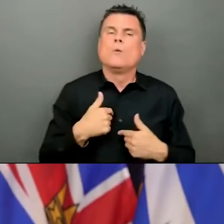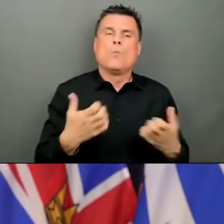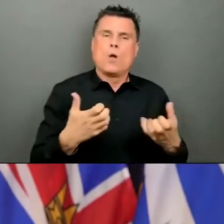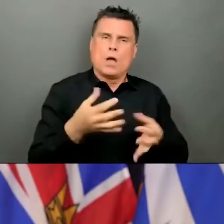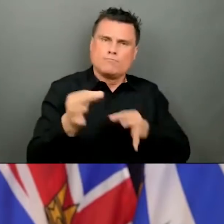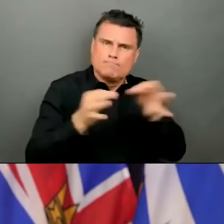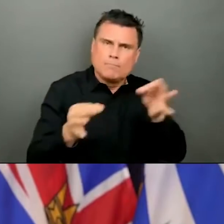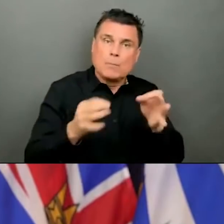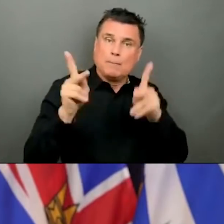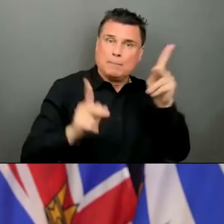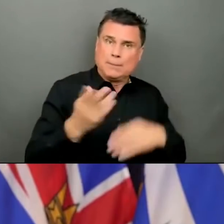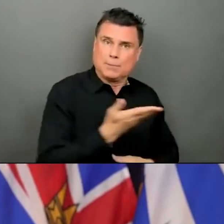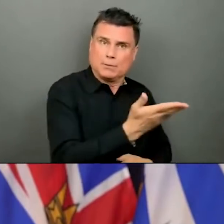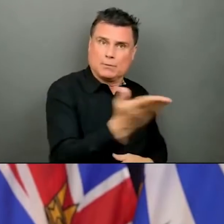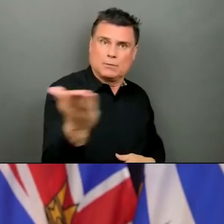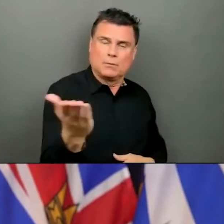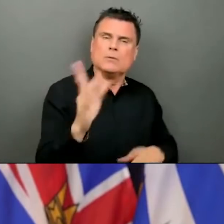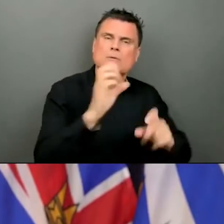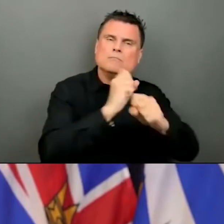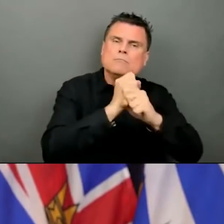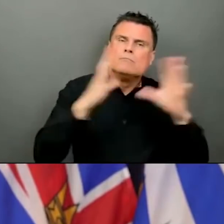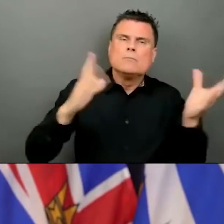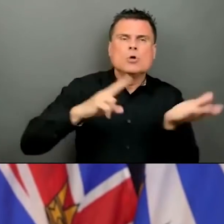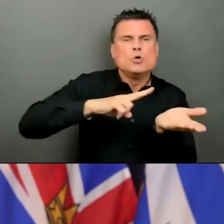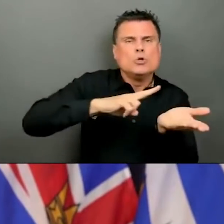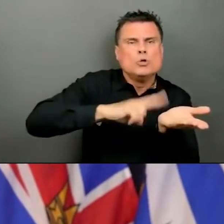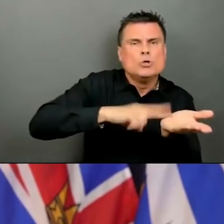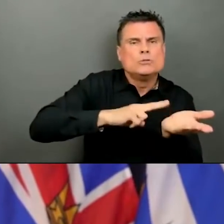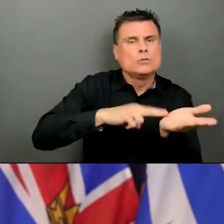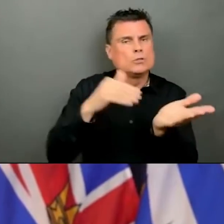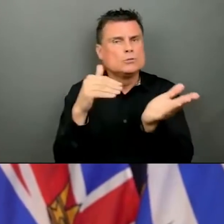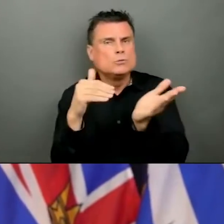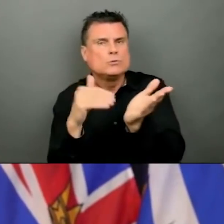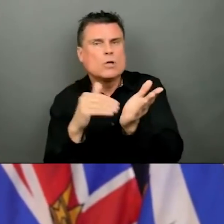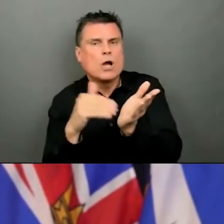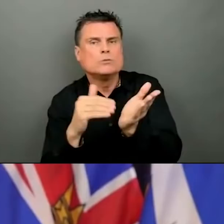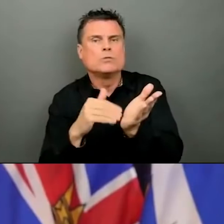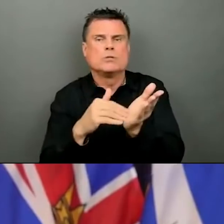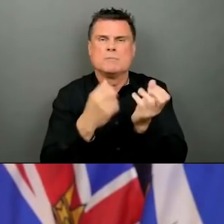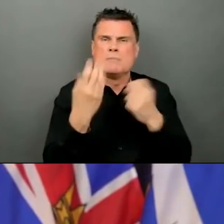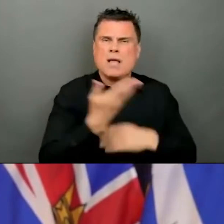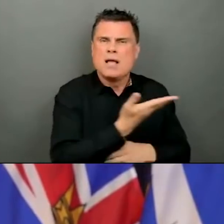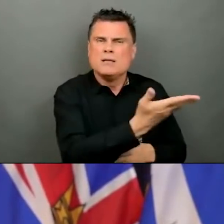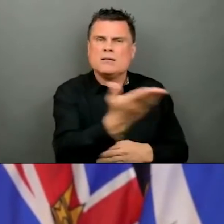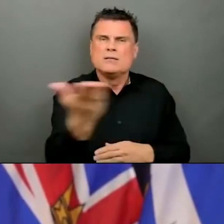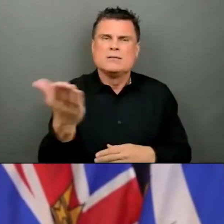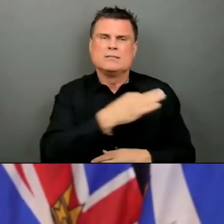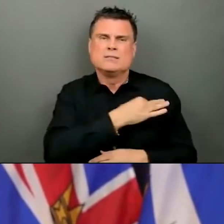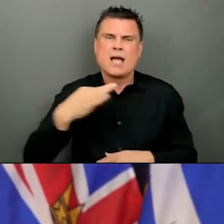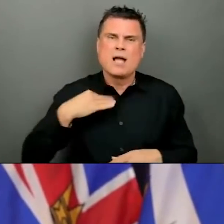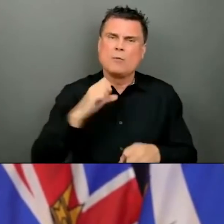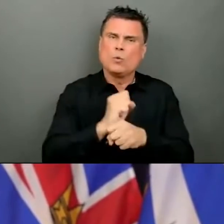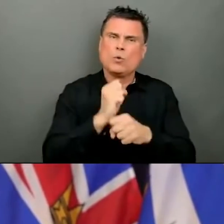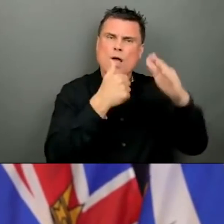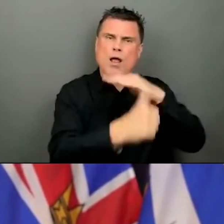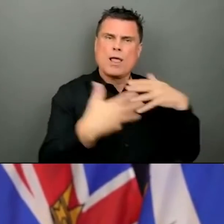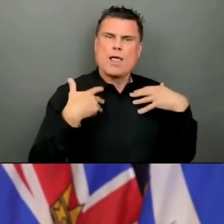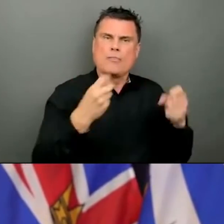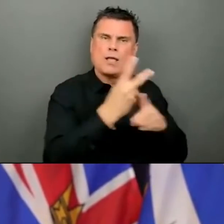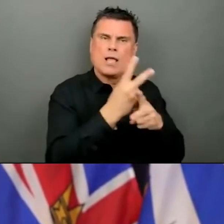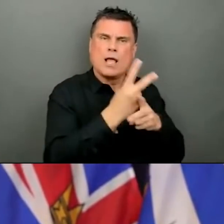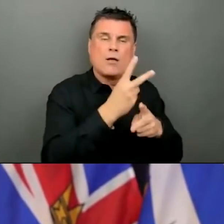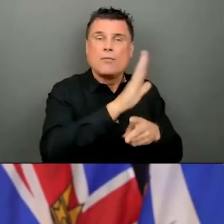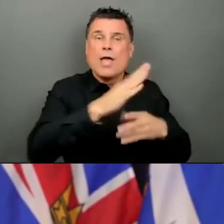have not paused to party on the beach, but have focused all of their energies on keeping us all safe. And I lift my hands to them